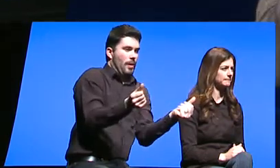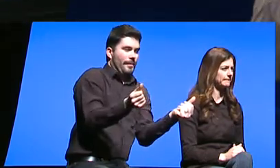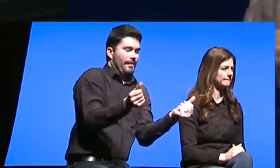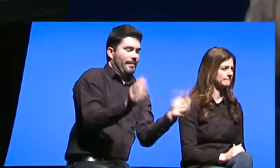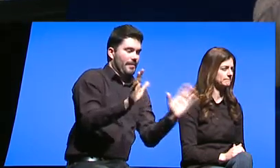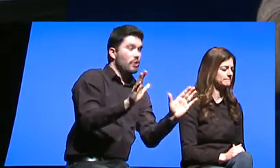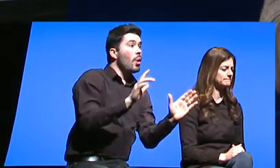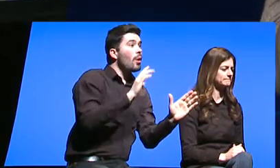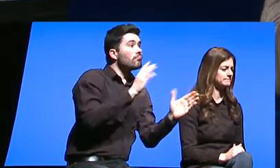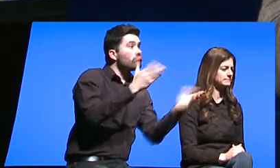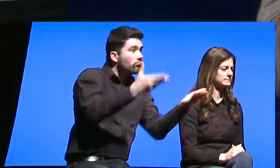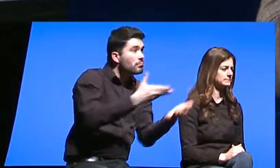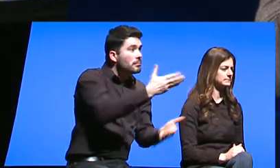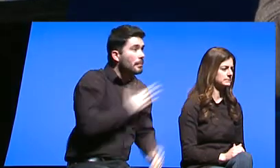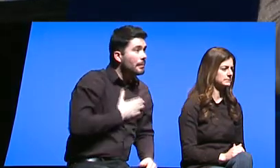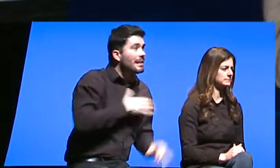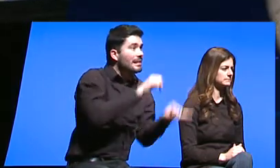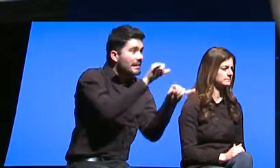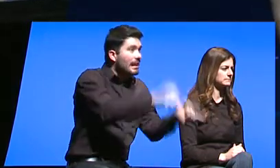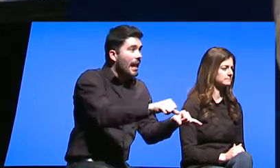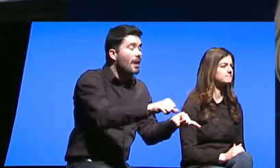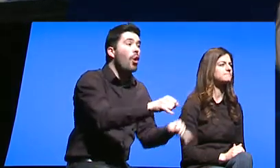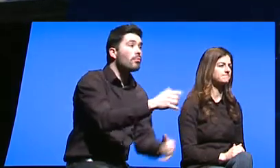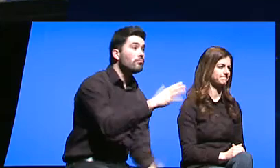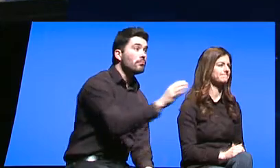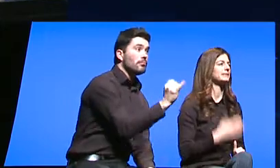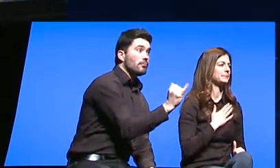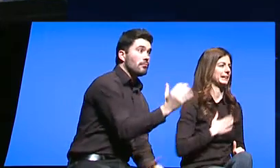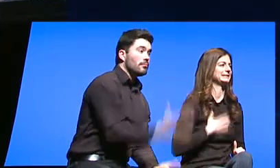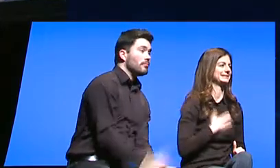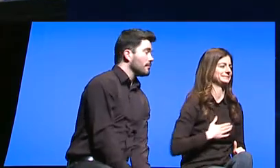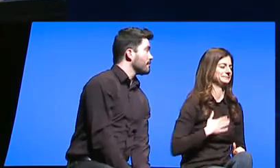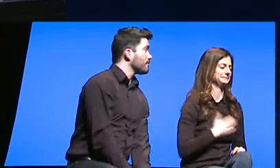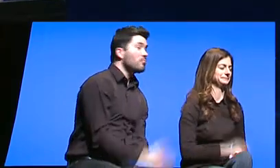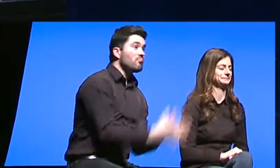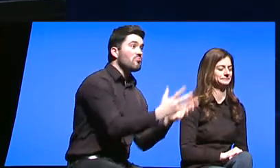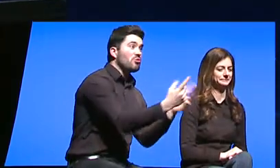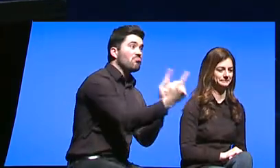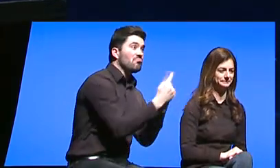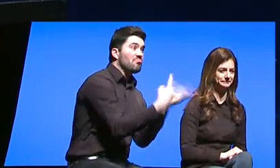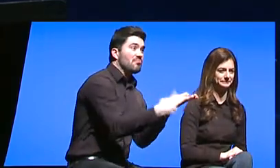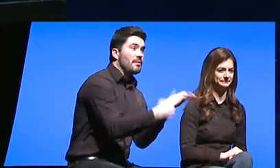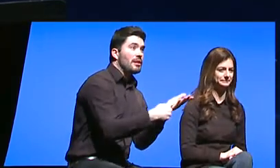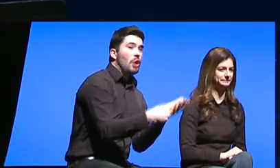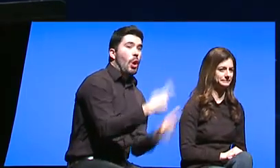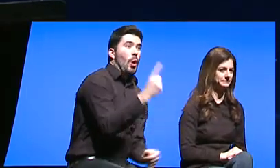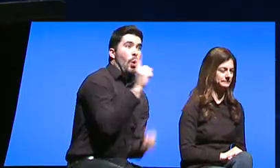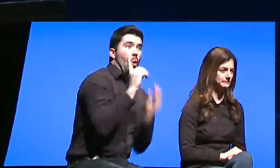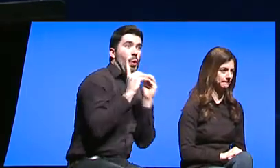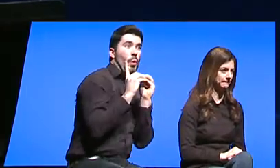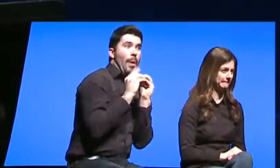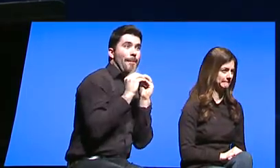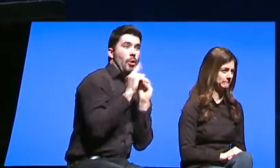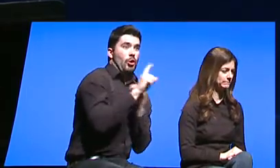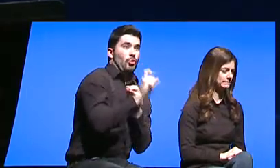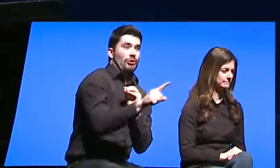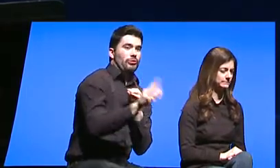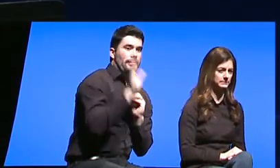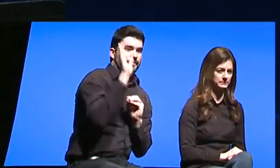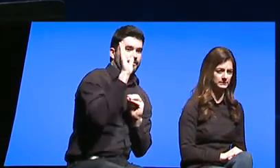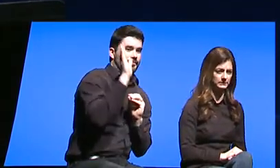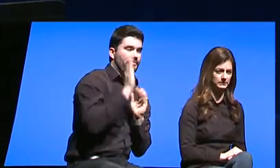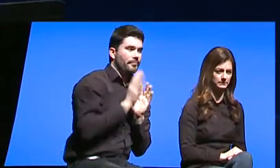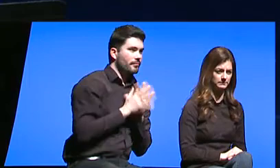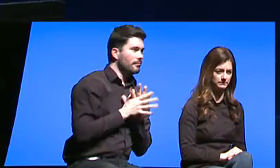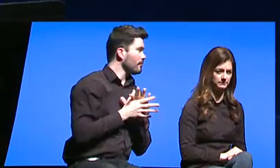I would invite you to stay after and have some more. As do I. Have some more dialogue. maybe one more question. Yeah, over